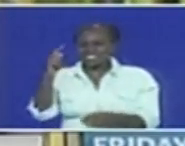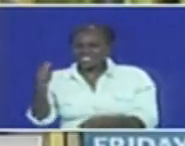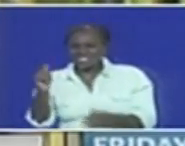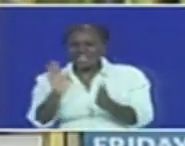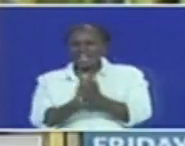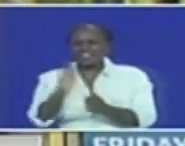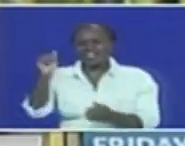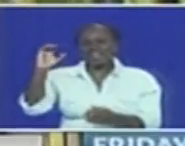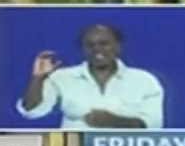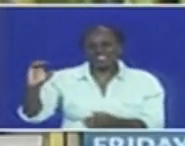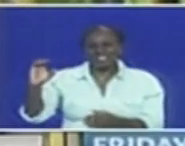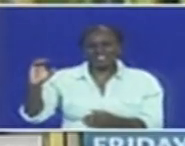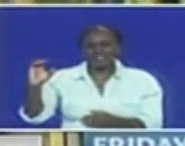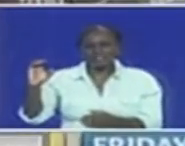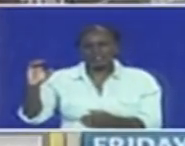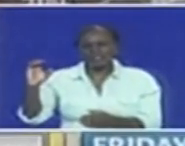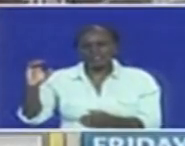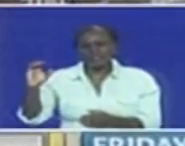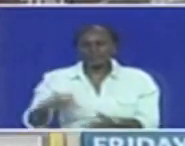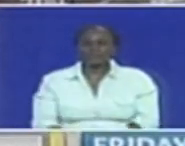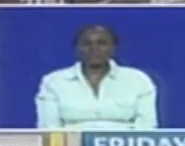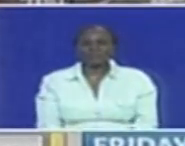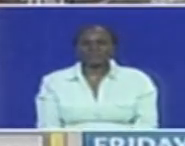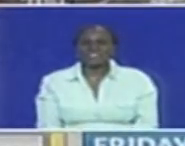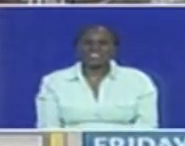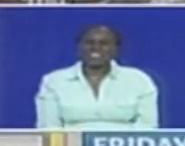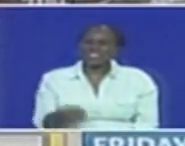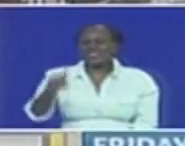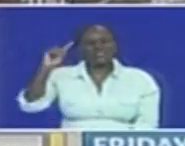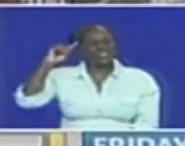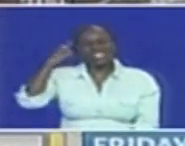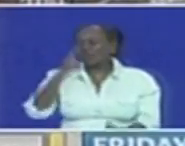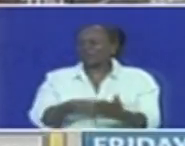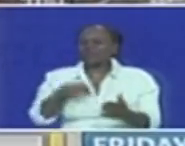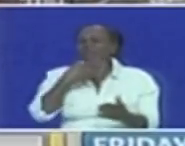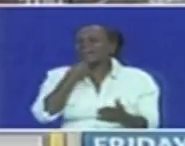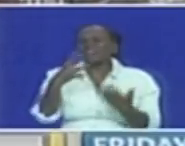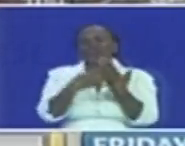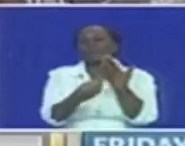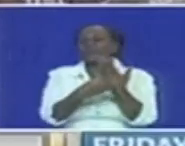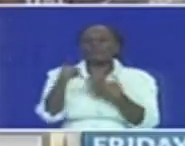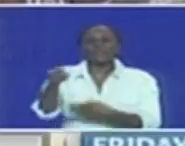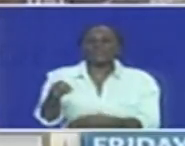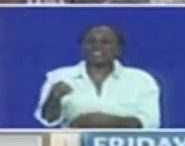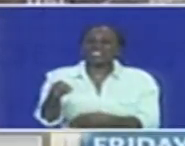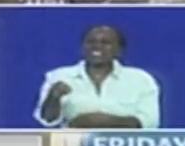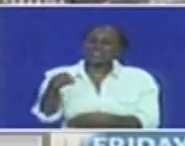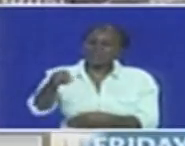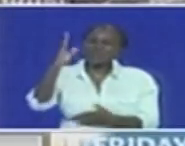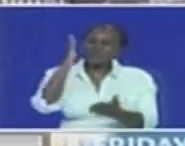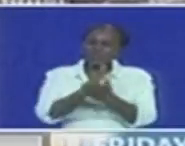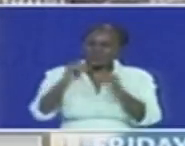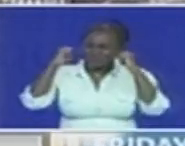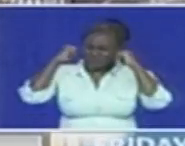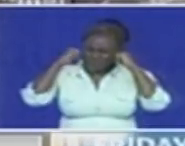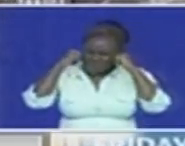so it's ftiach. Now, Willice, what do you think about that? He's actually studied you from